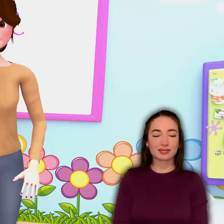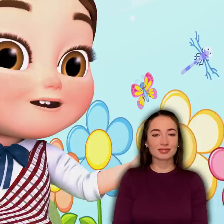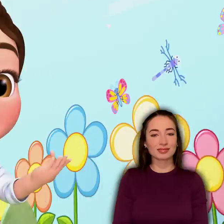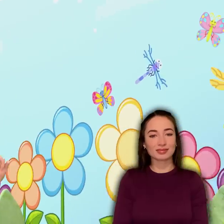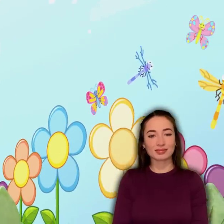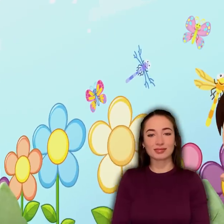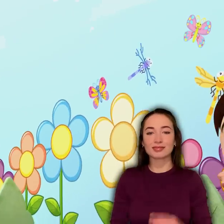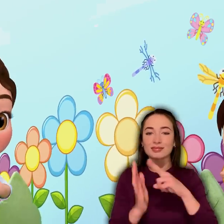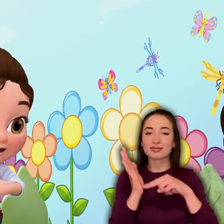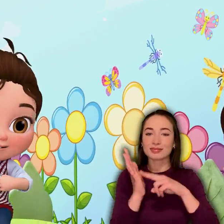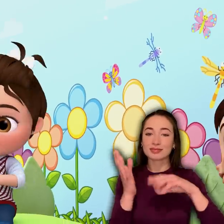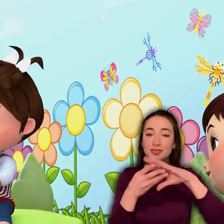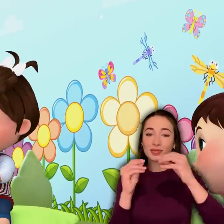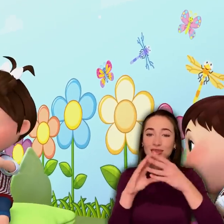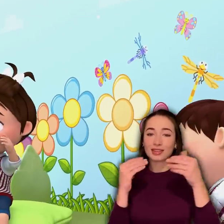foreign